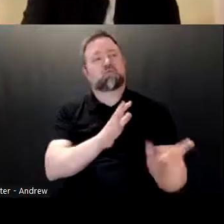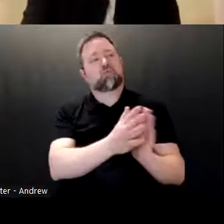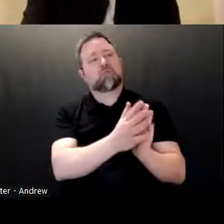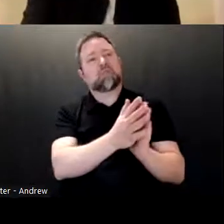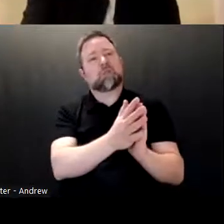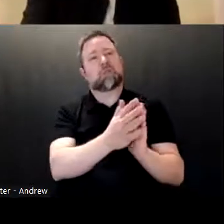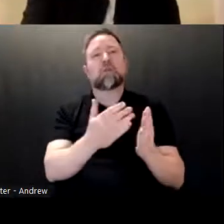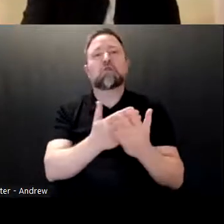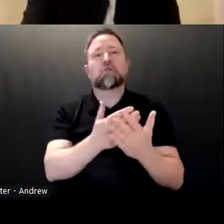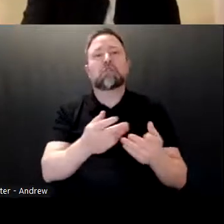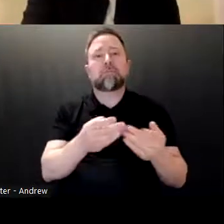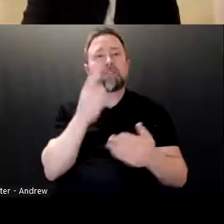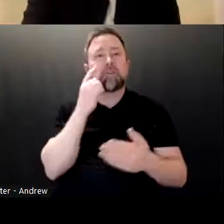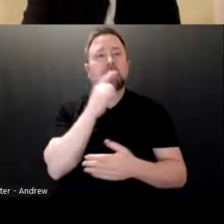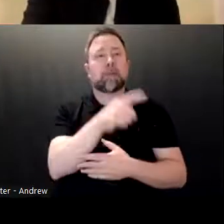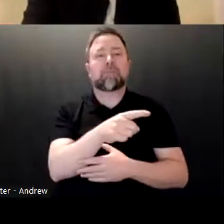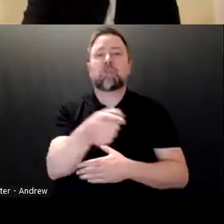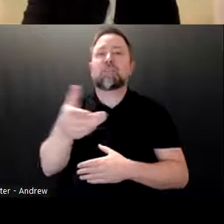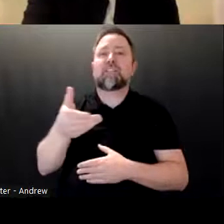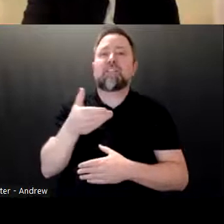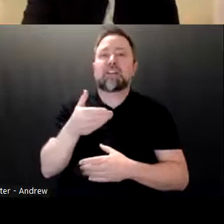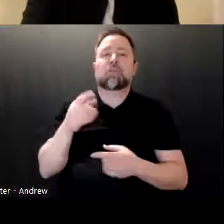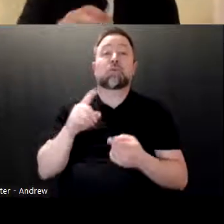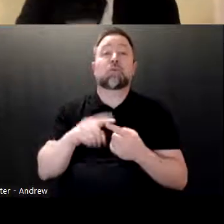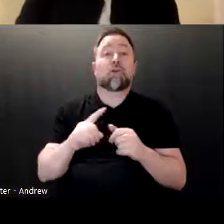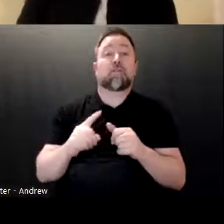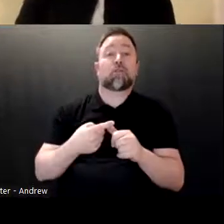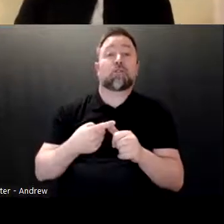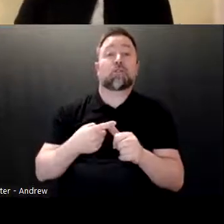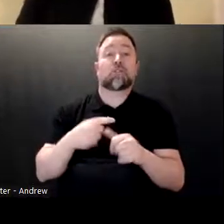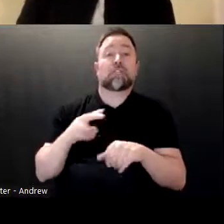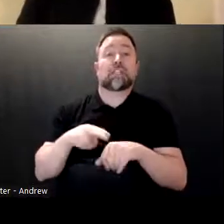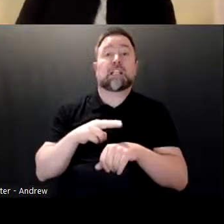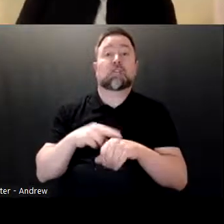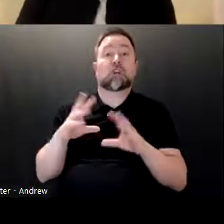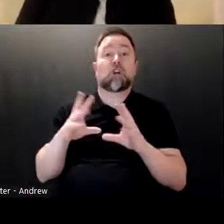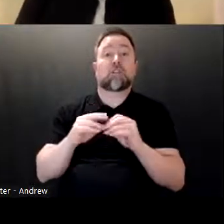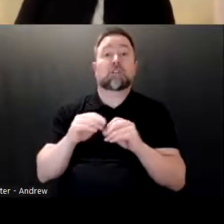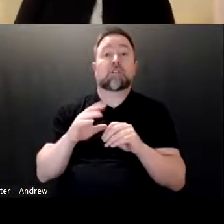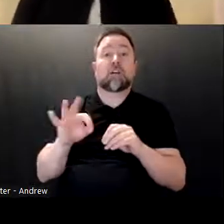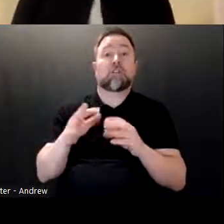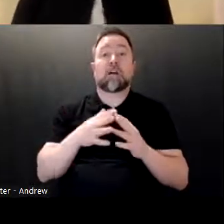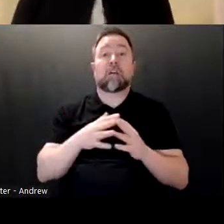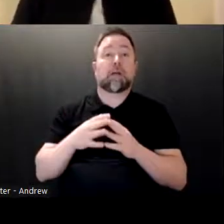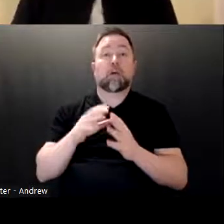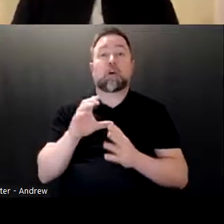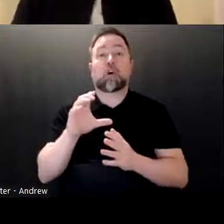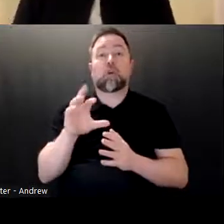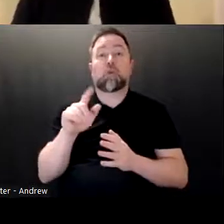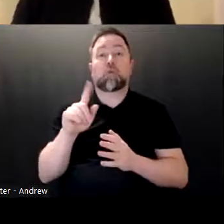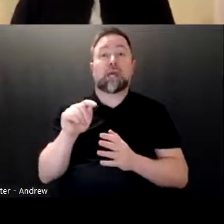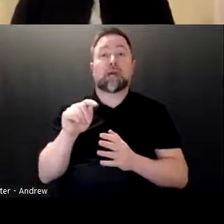craft degree programs. And the photo, the black and white photo of the men sitting outside,